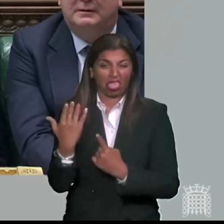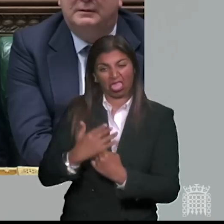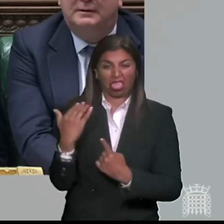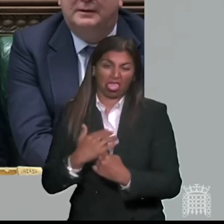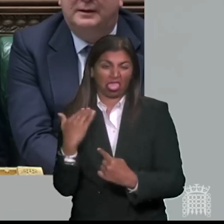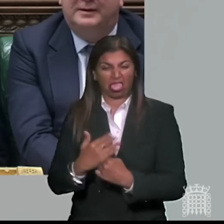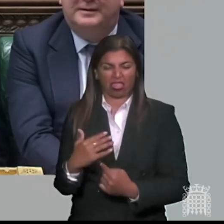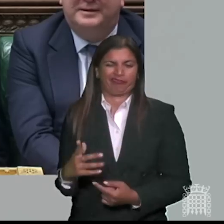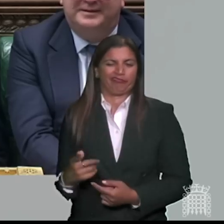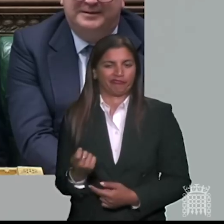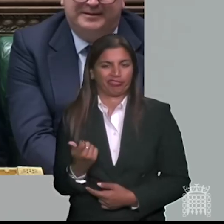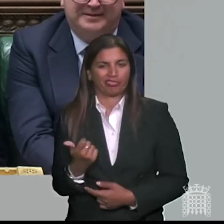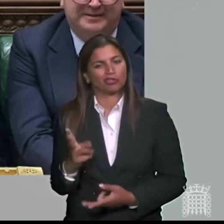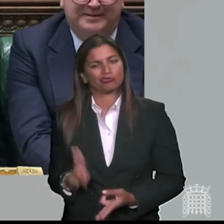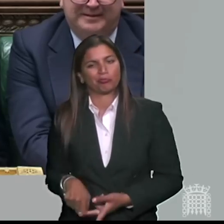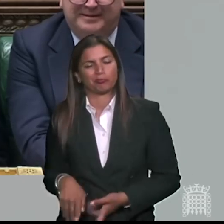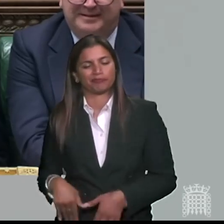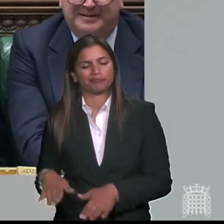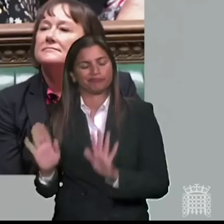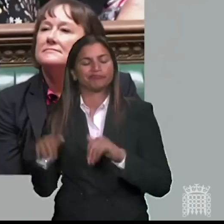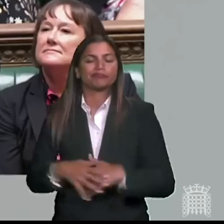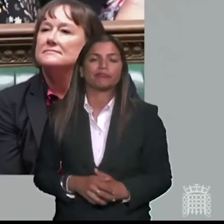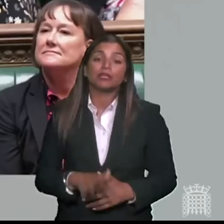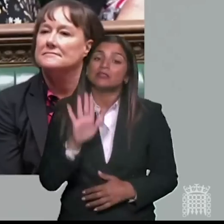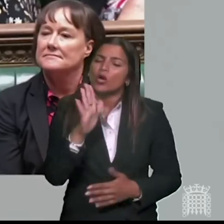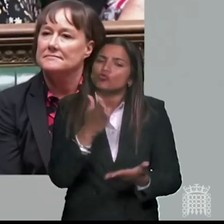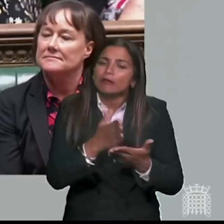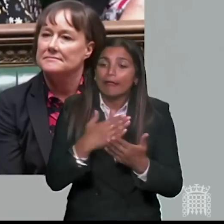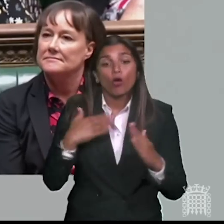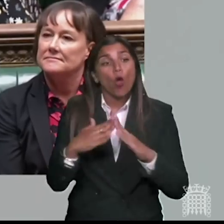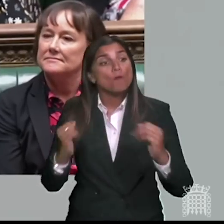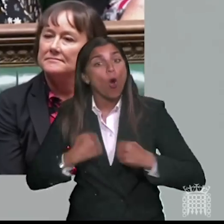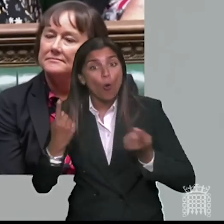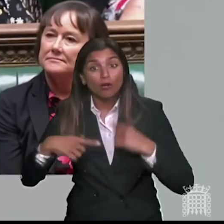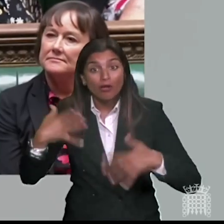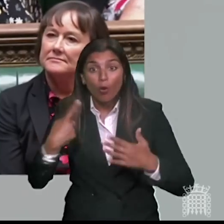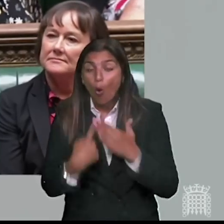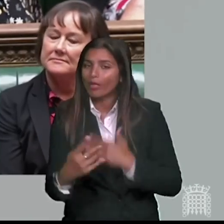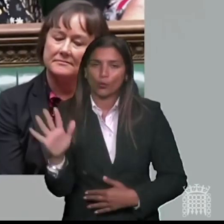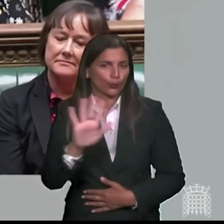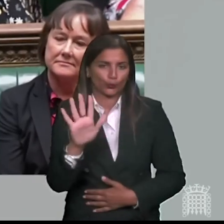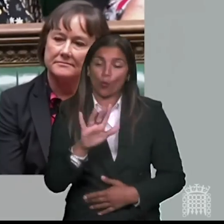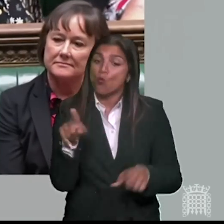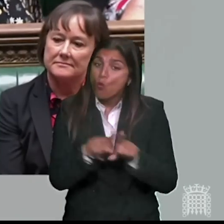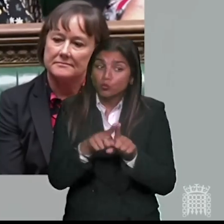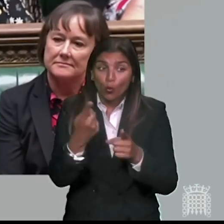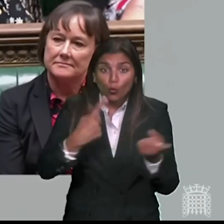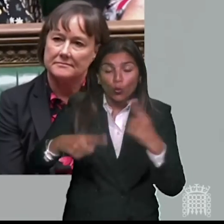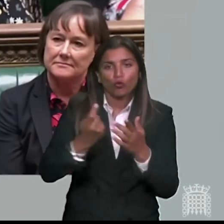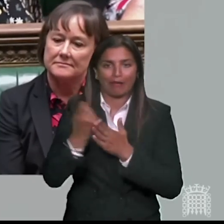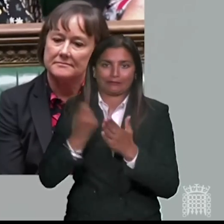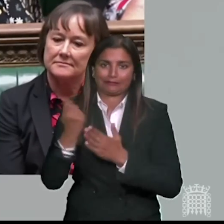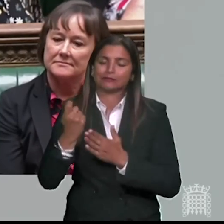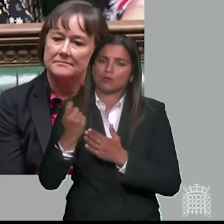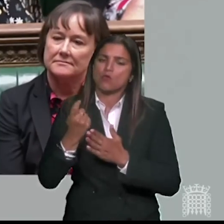minute. And Mr Speaker, it's not just homeowners that are suffering. Security of renters have been ripped